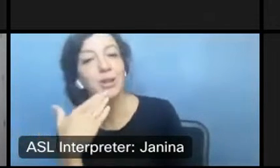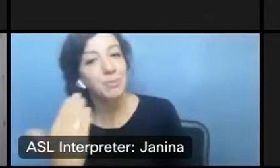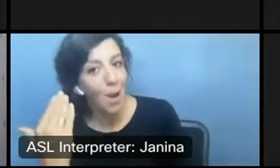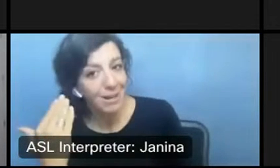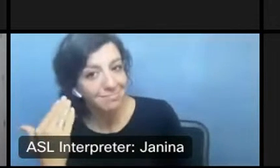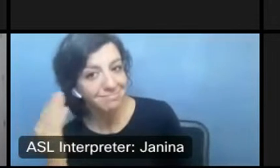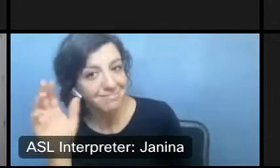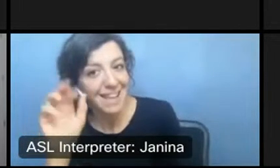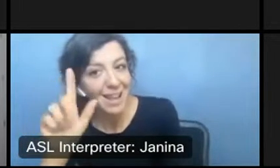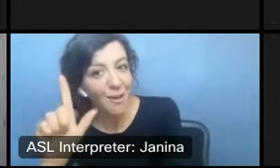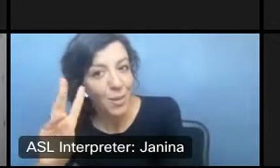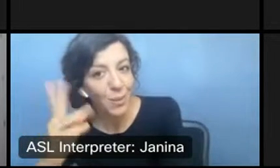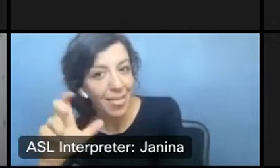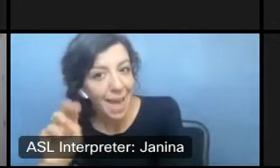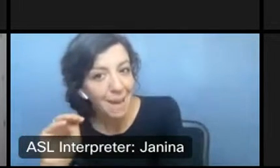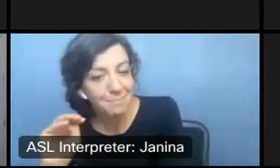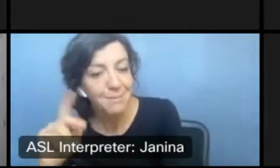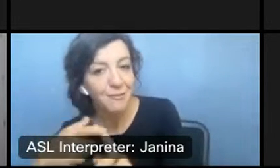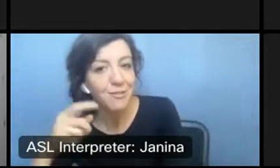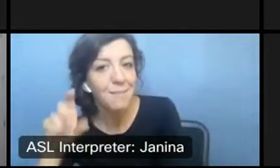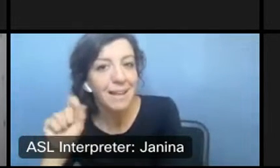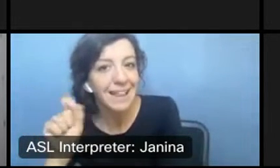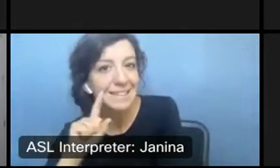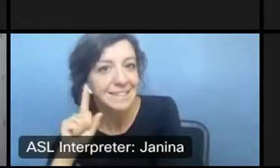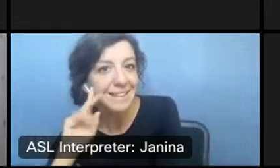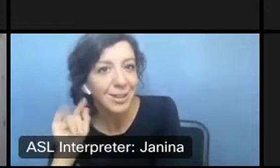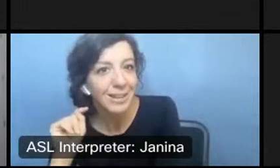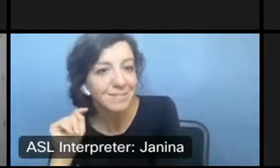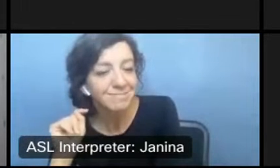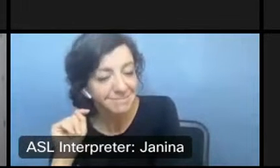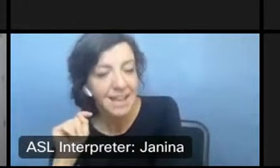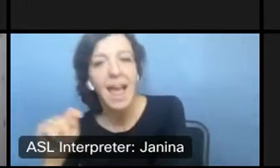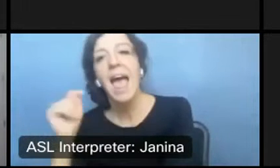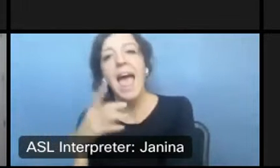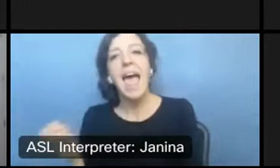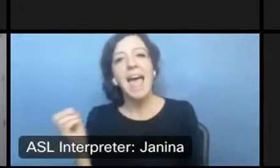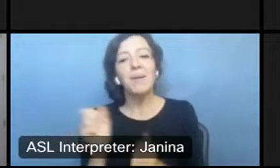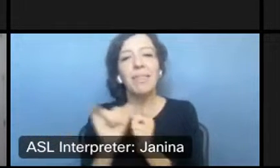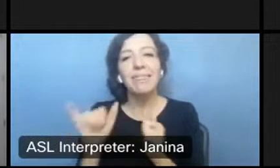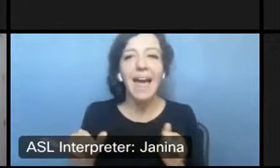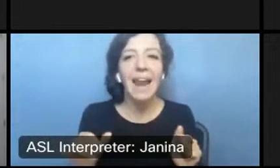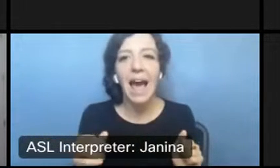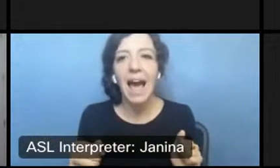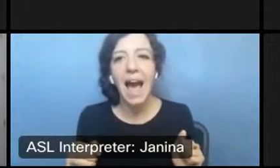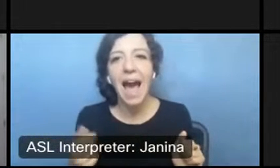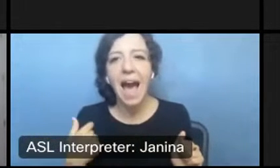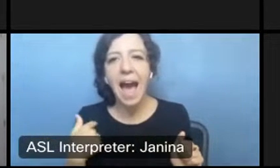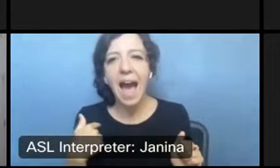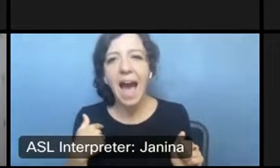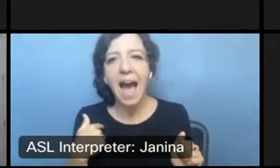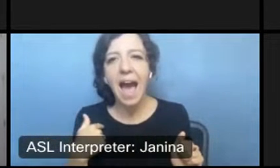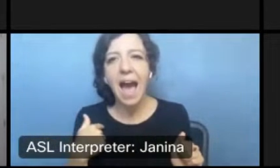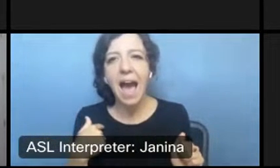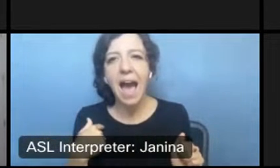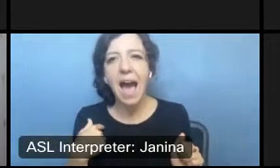well, from our SLS and DEF unit. And so with that, I think that is the big